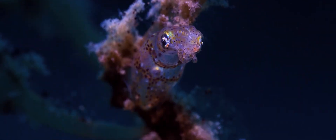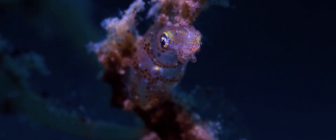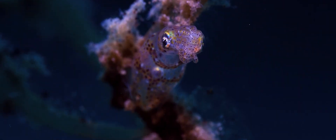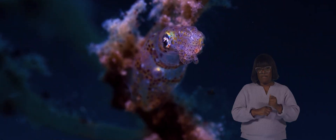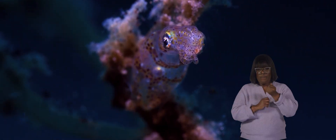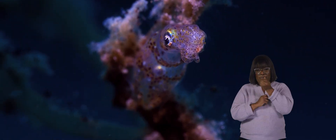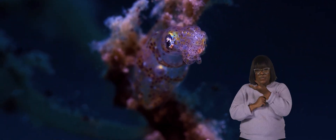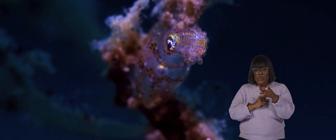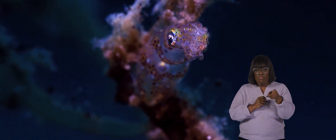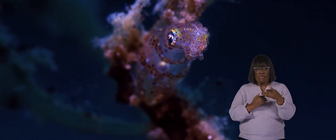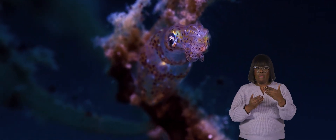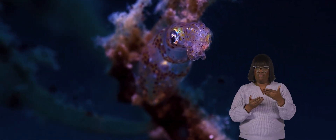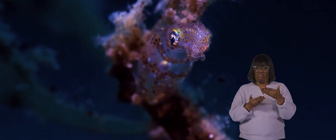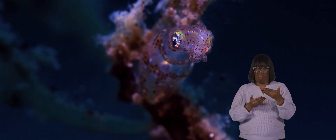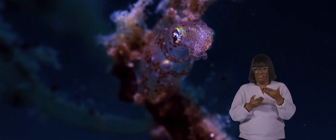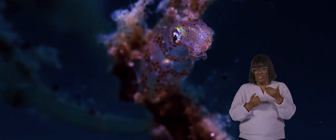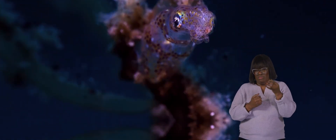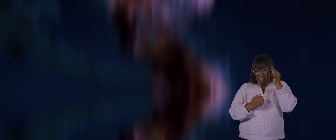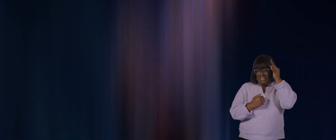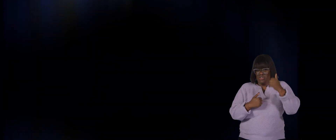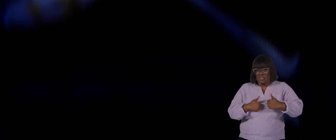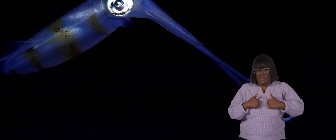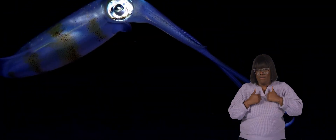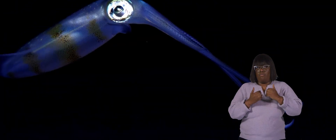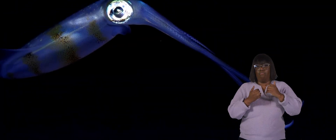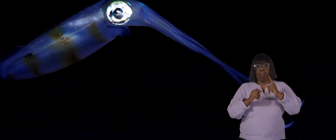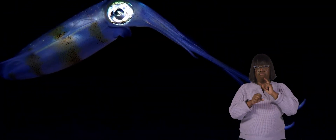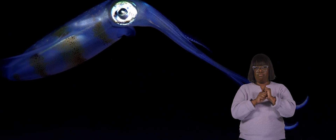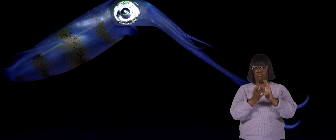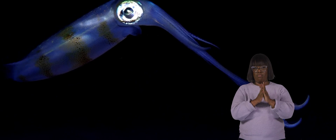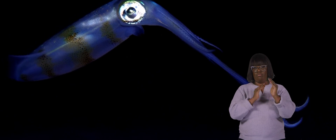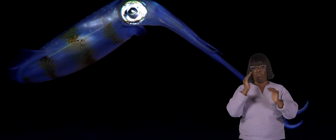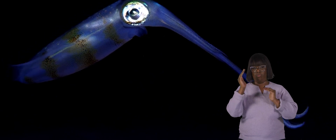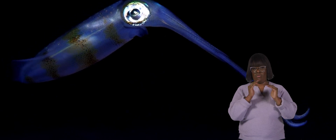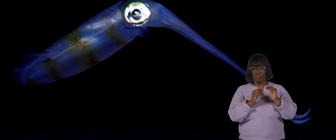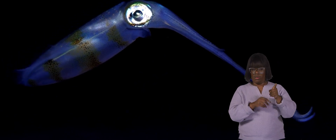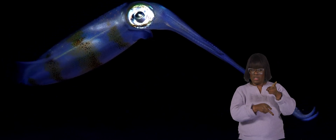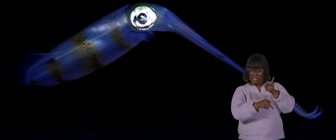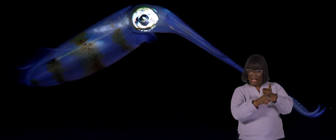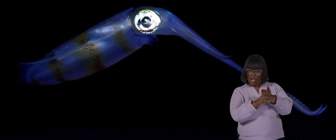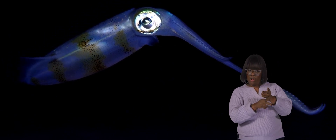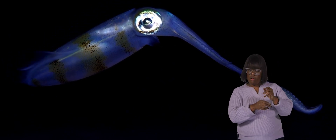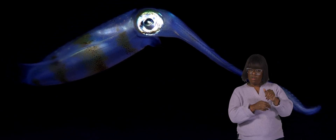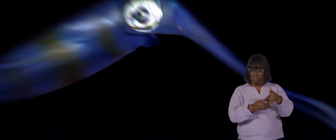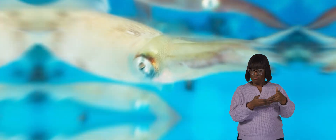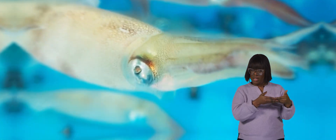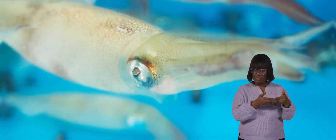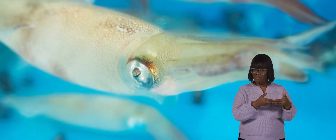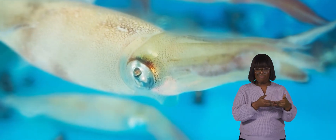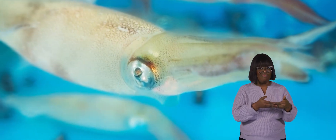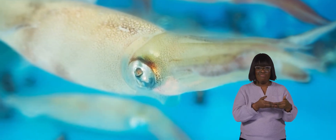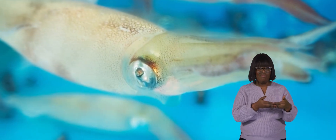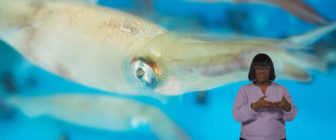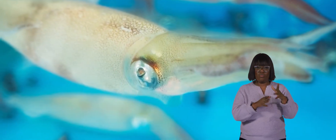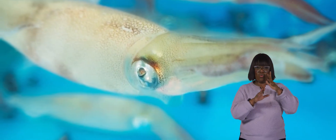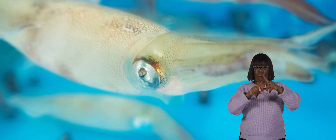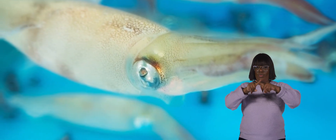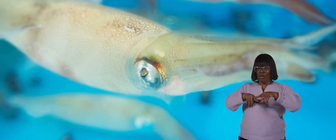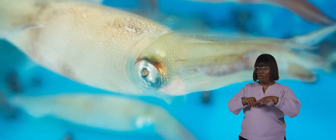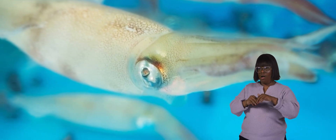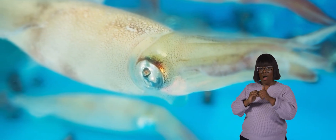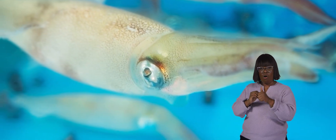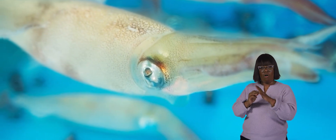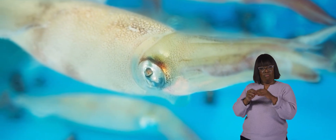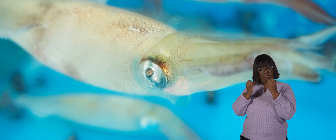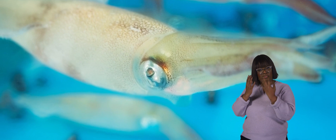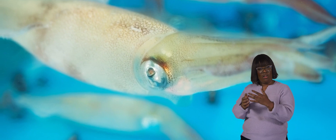Only a few of them survive to become adults. Squid don't take care of their babies as some animals do. Instead, they rely